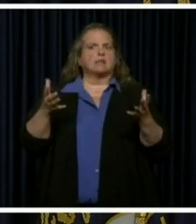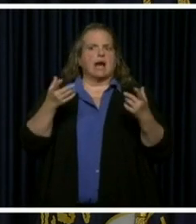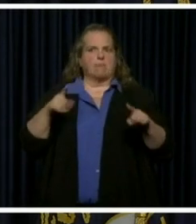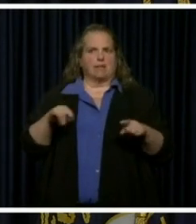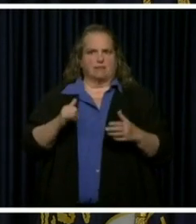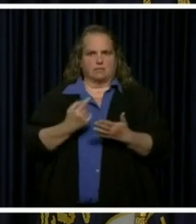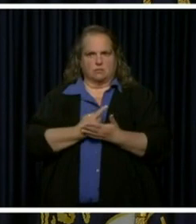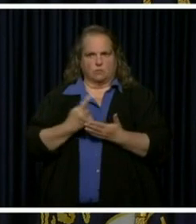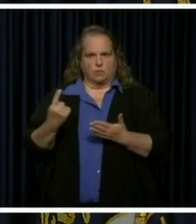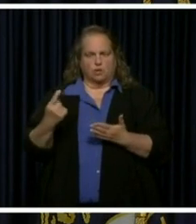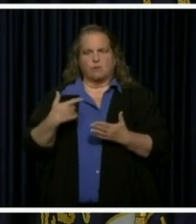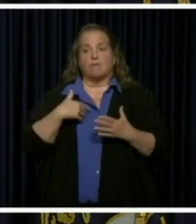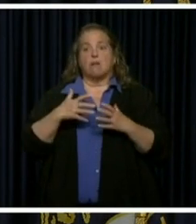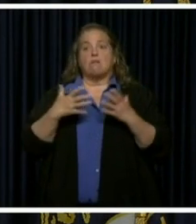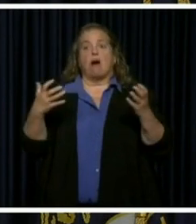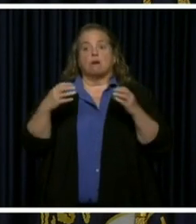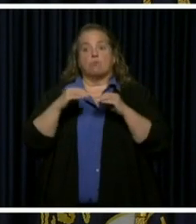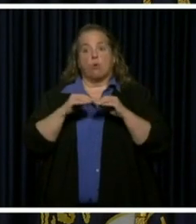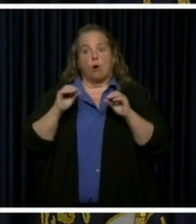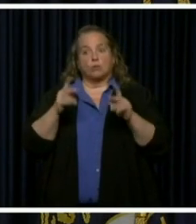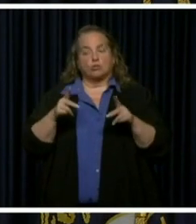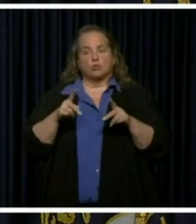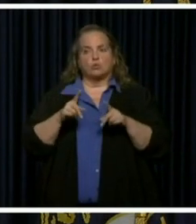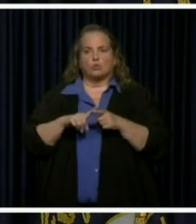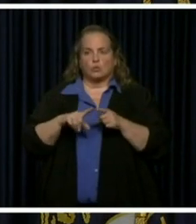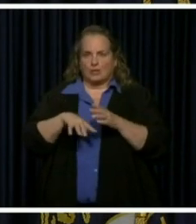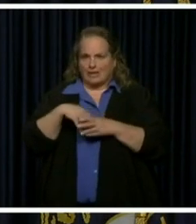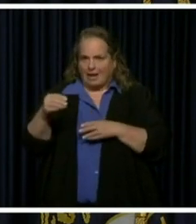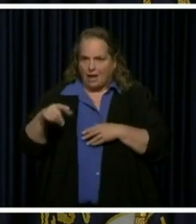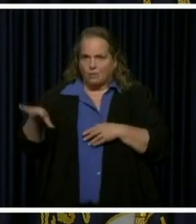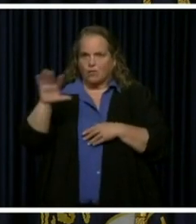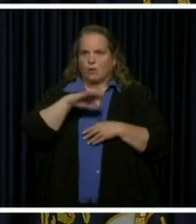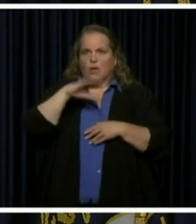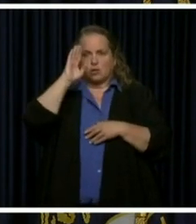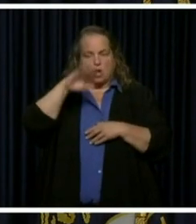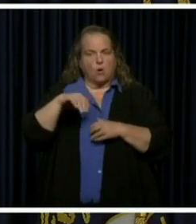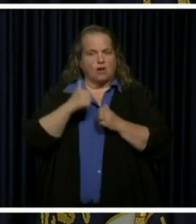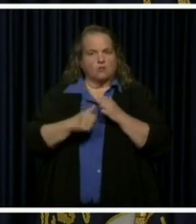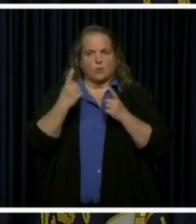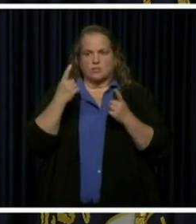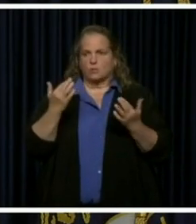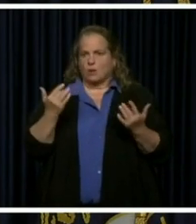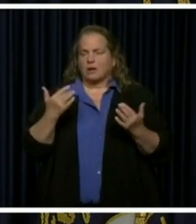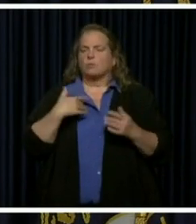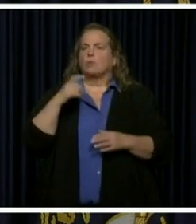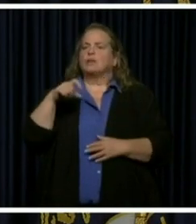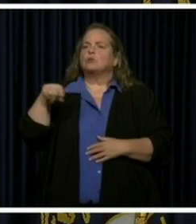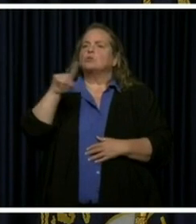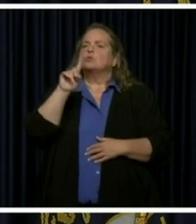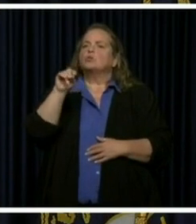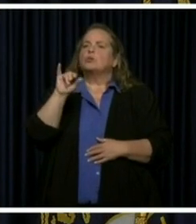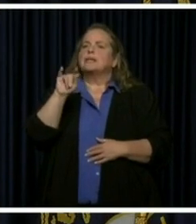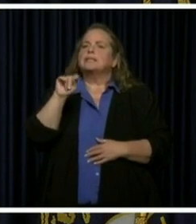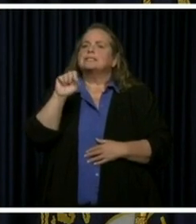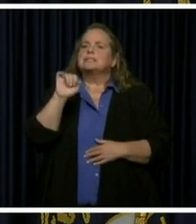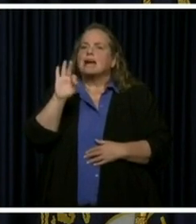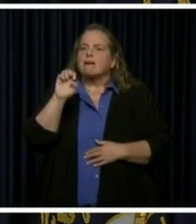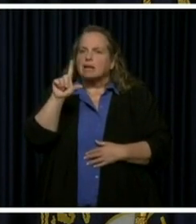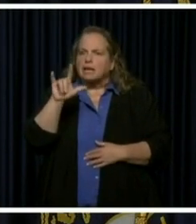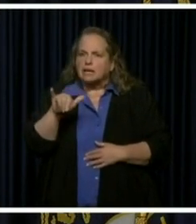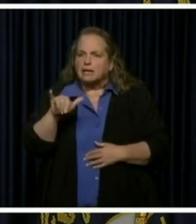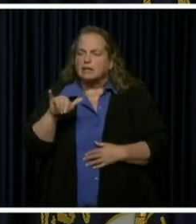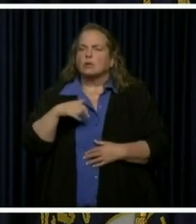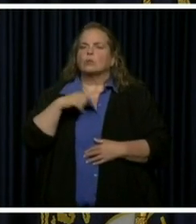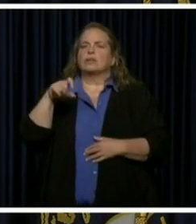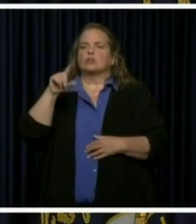week. You're going to have a lot more opportunity to get out there, and I know everybody's been waiting for that. But we need you to do it safely. We need you to do it